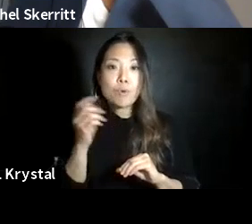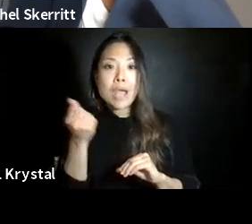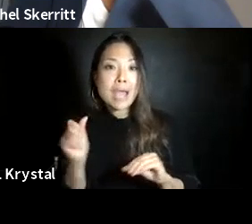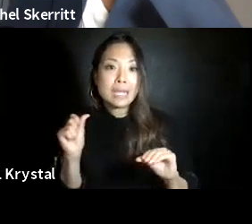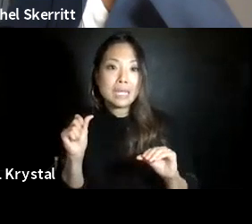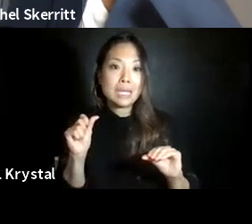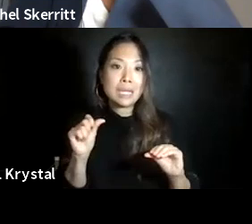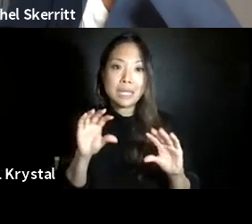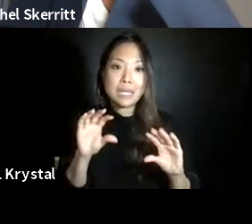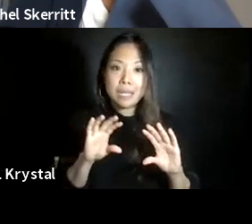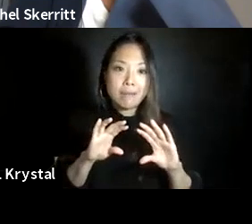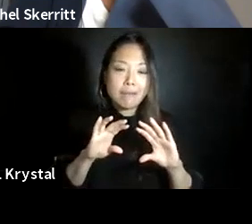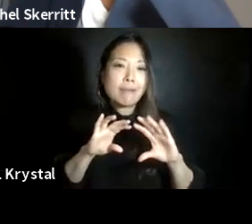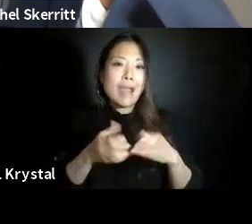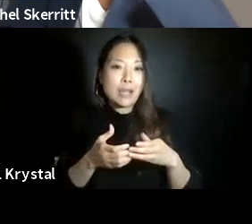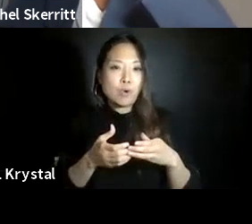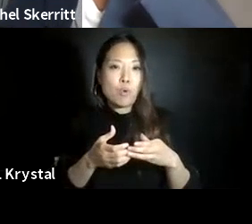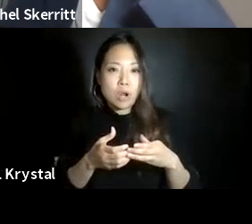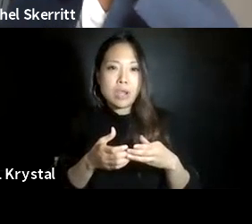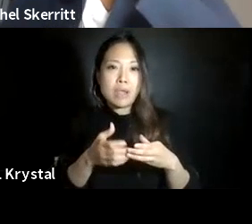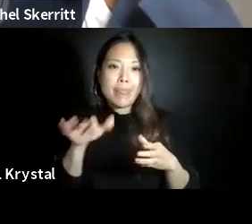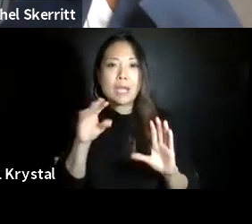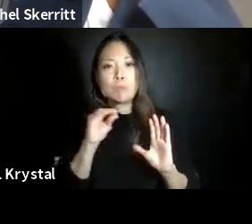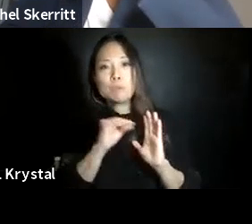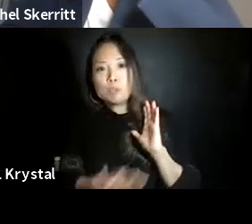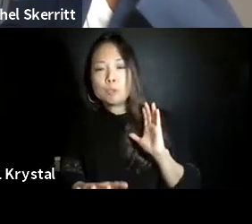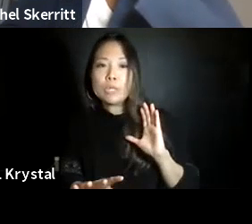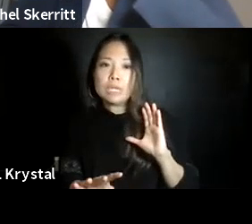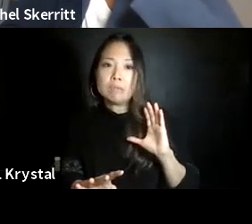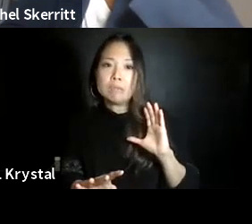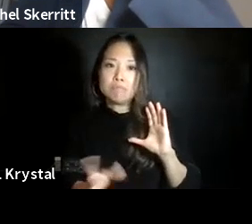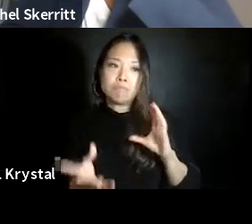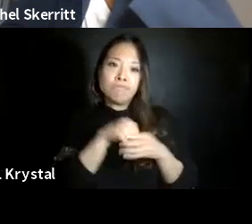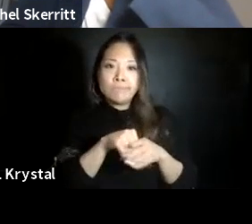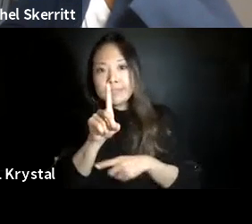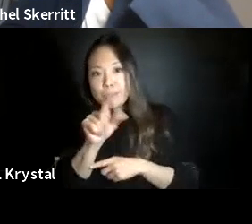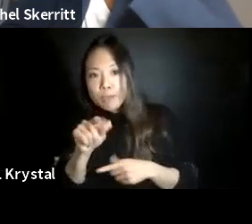added challenge, the student would get an extra ball in the lottery.